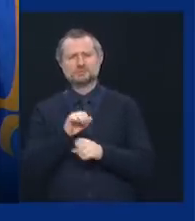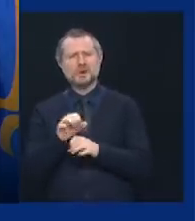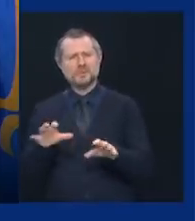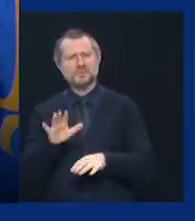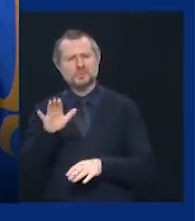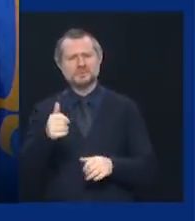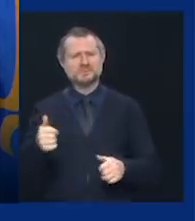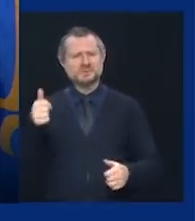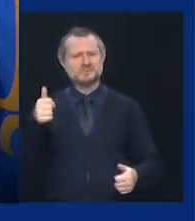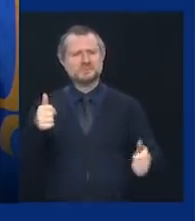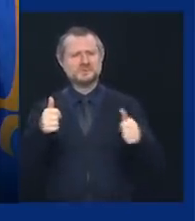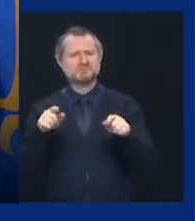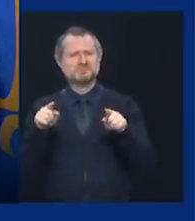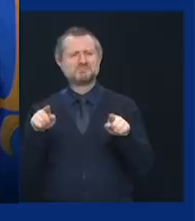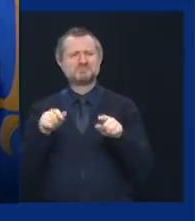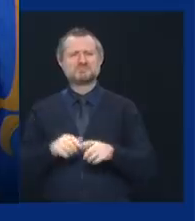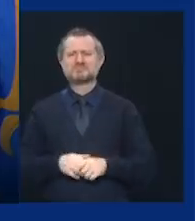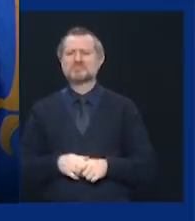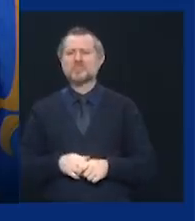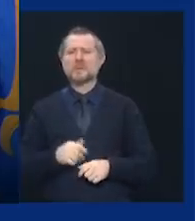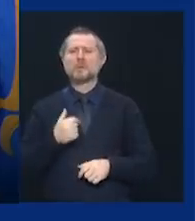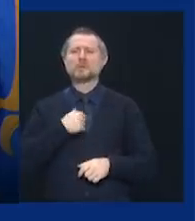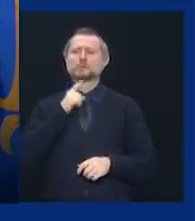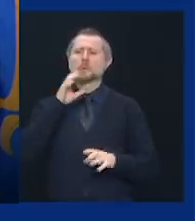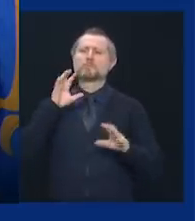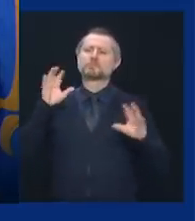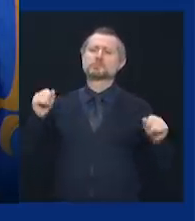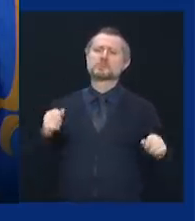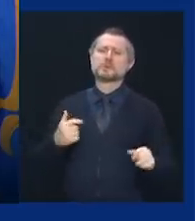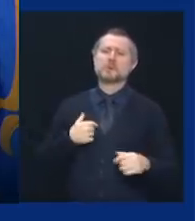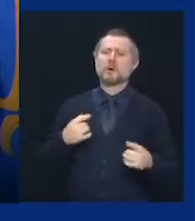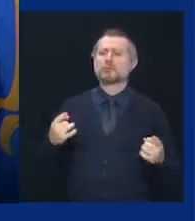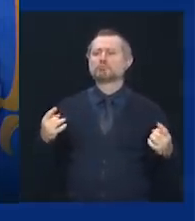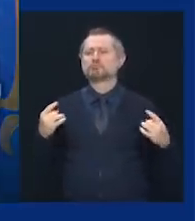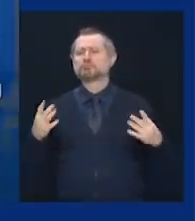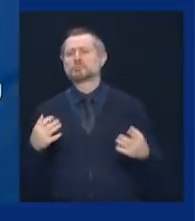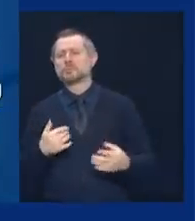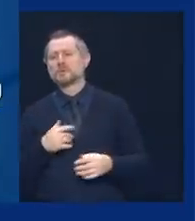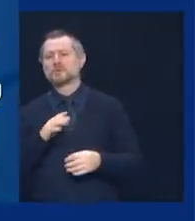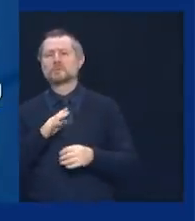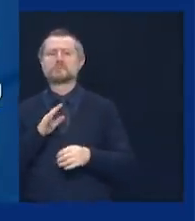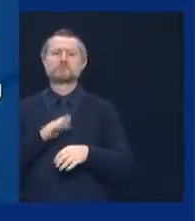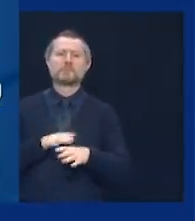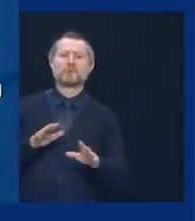I'm sure the president isn't pressuring you anymore, so just do your job.